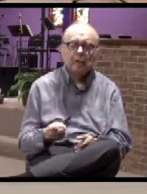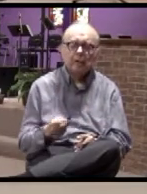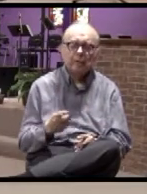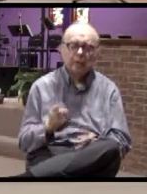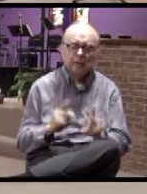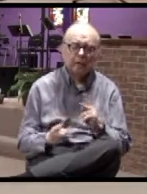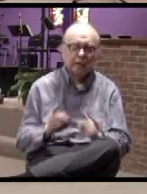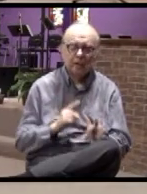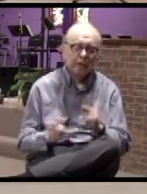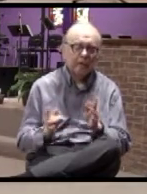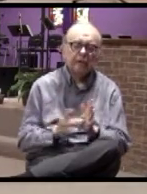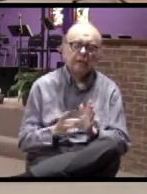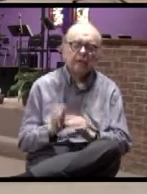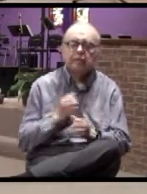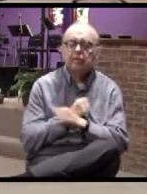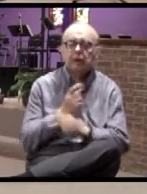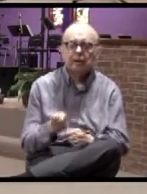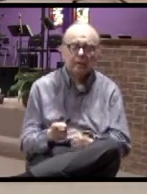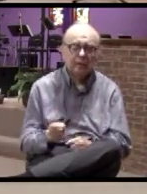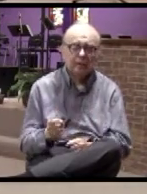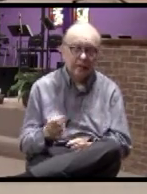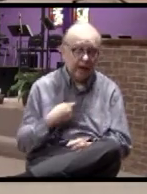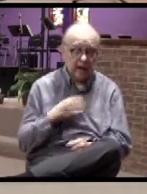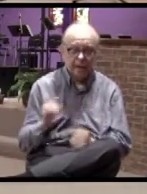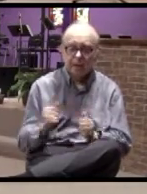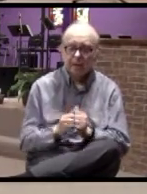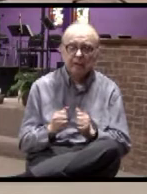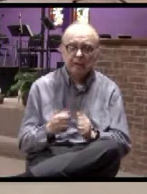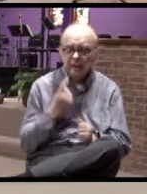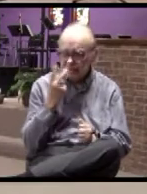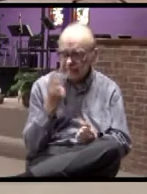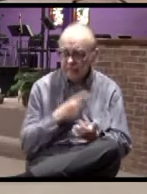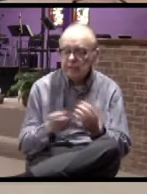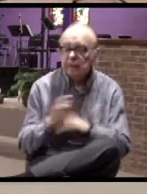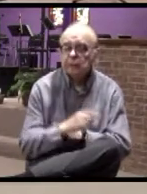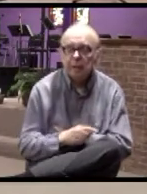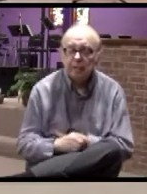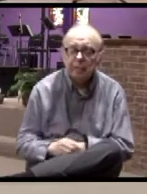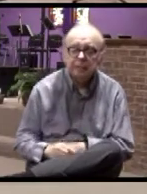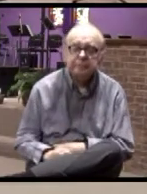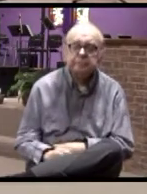see him, Jesus loves you, and so do I. I'll see you next week.